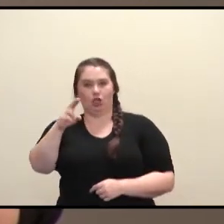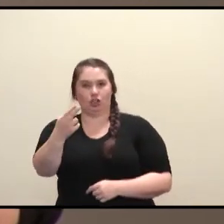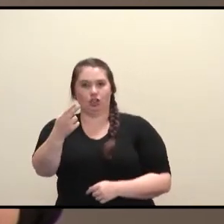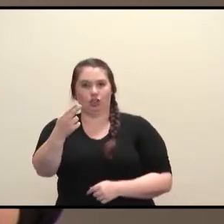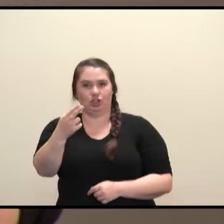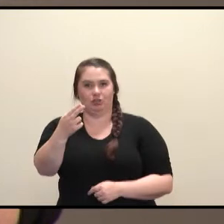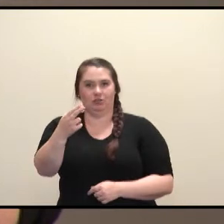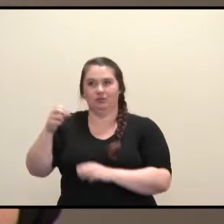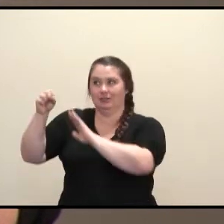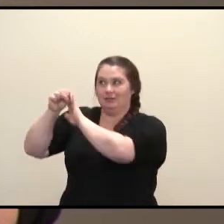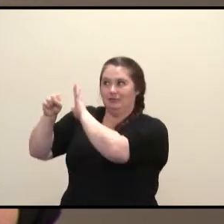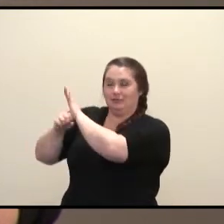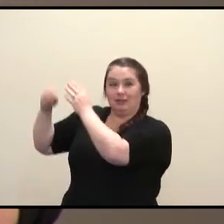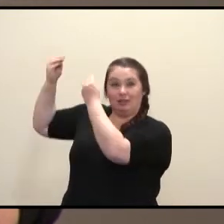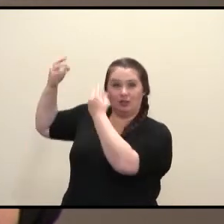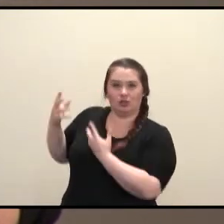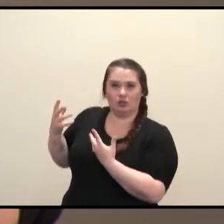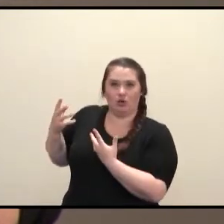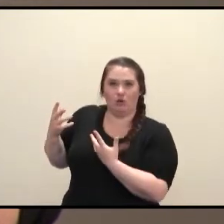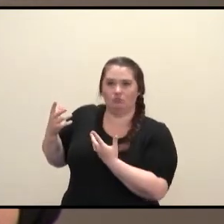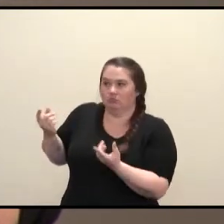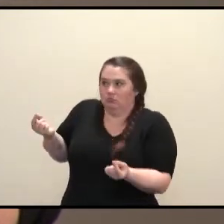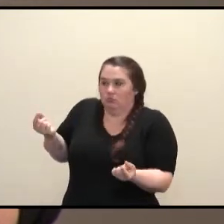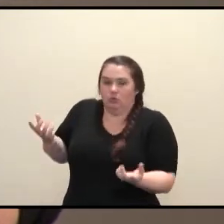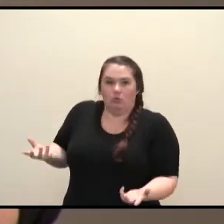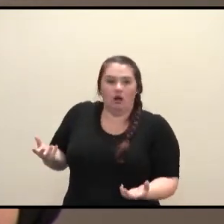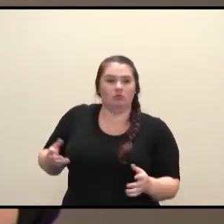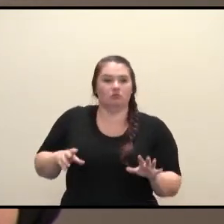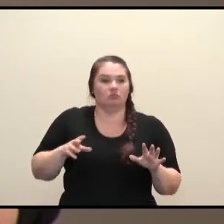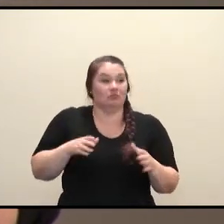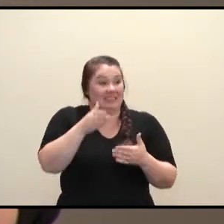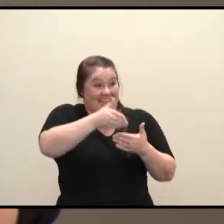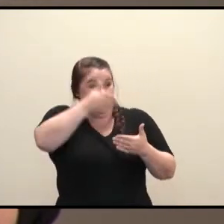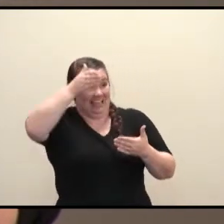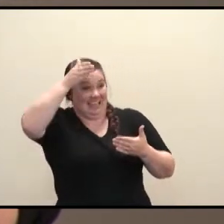to do in terms of hold harmless for us. And so